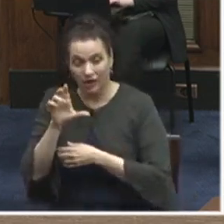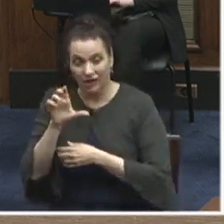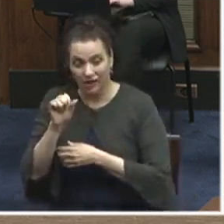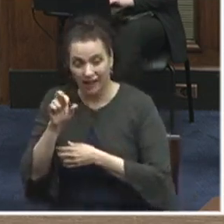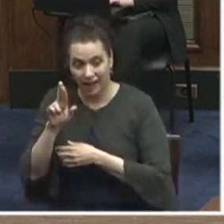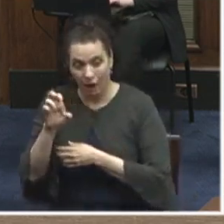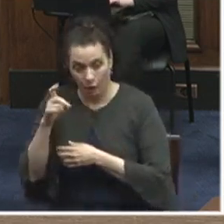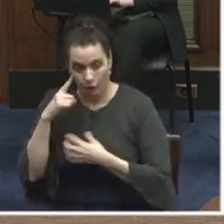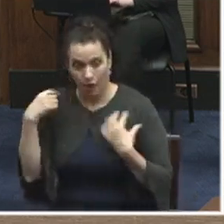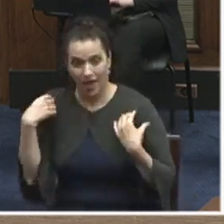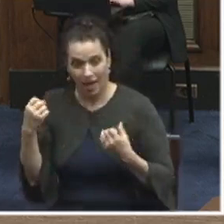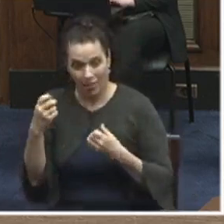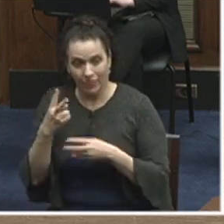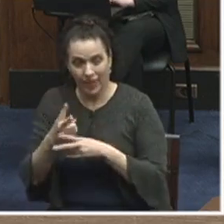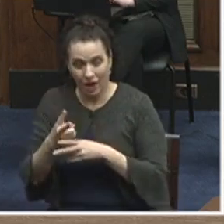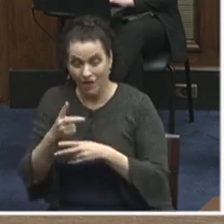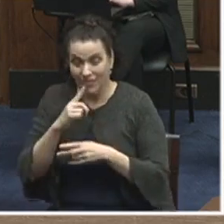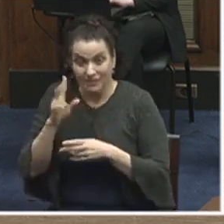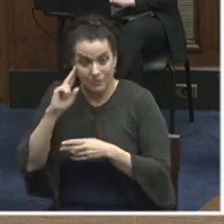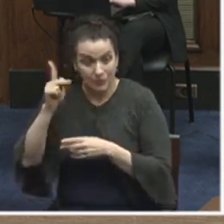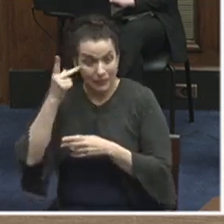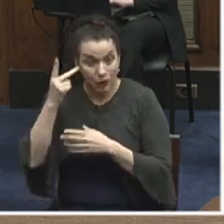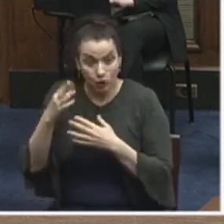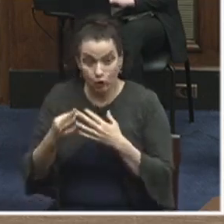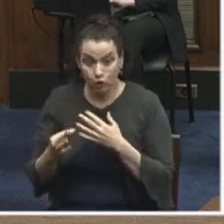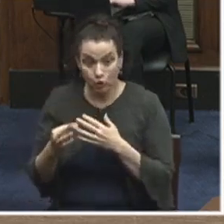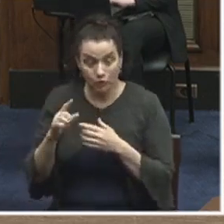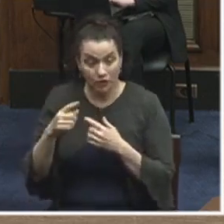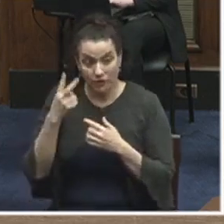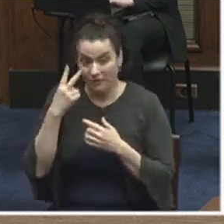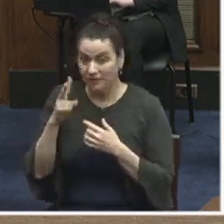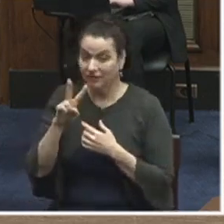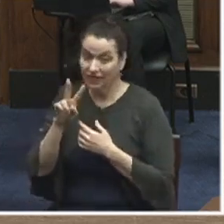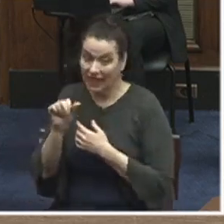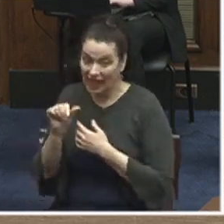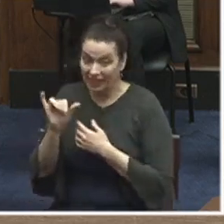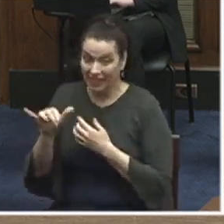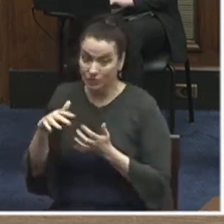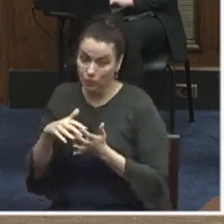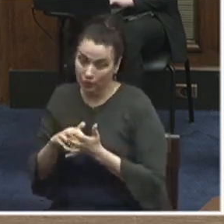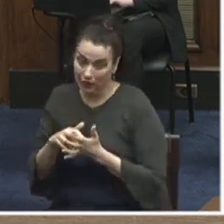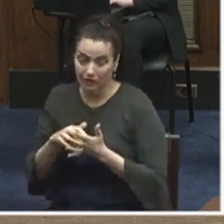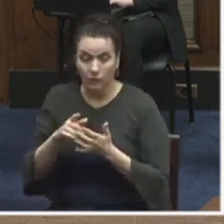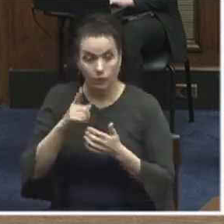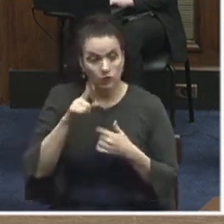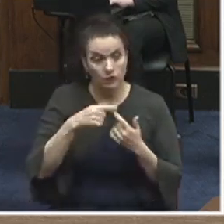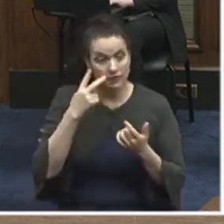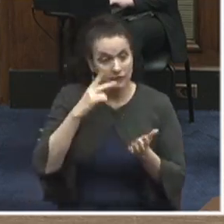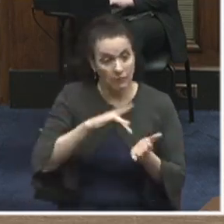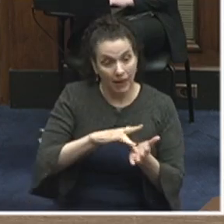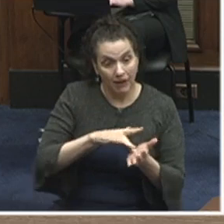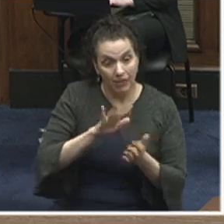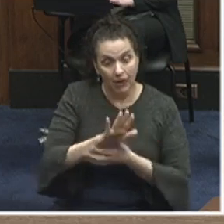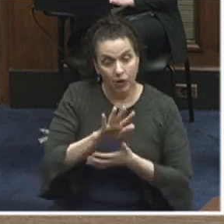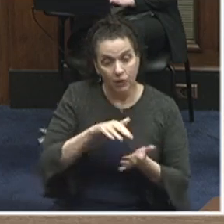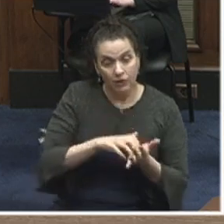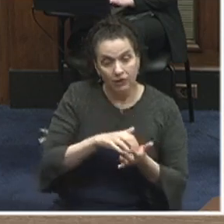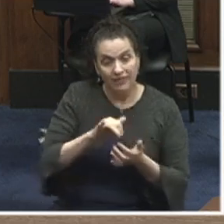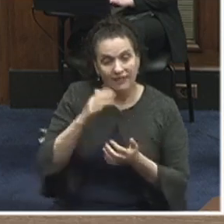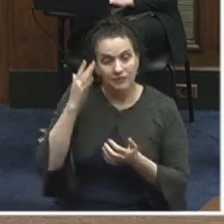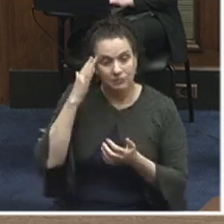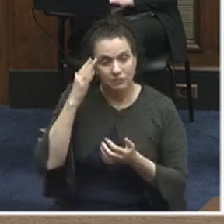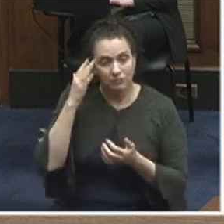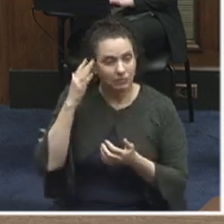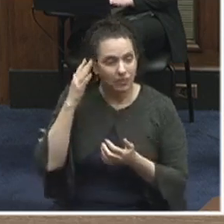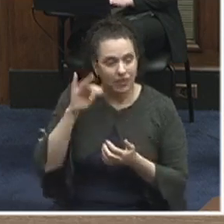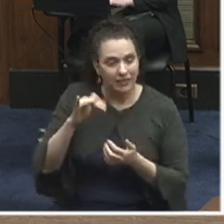of the critiques that we've heard around quality to care, look at the VA and its weaknesses, or look at Medicare and its weaknesses, those are a reflection of political